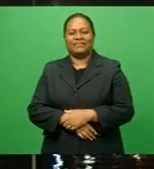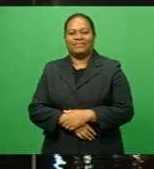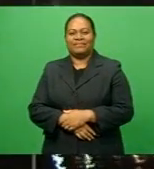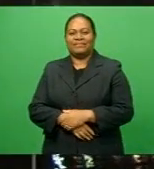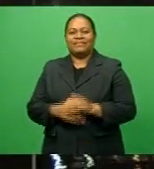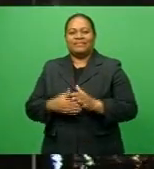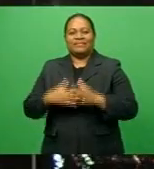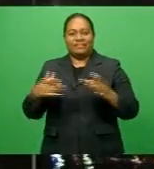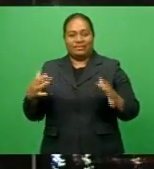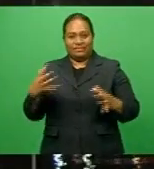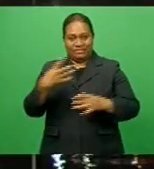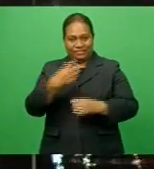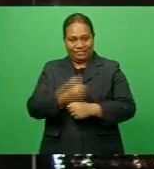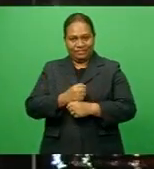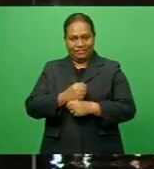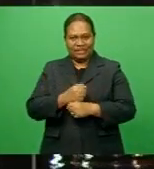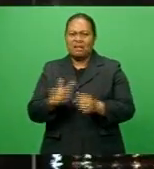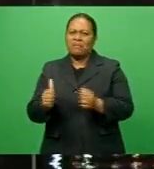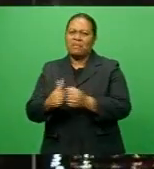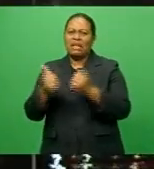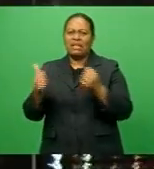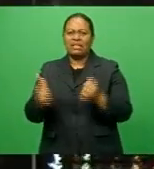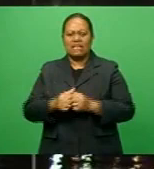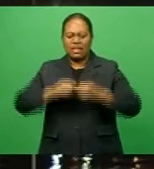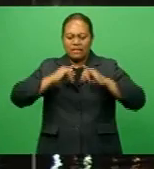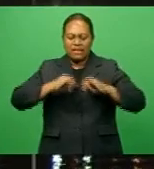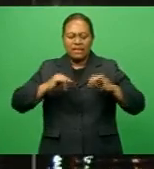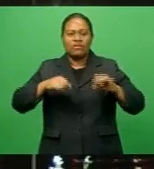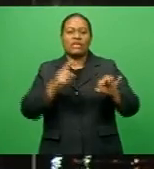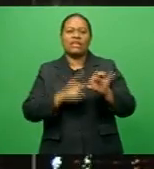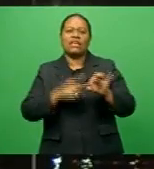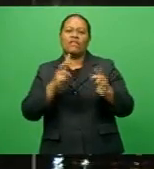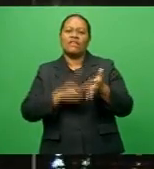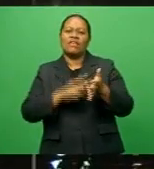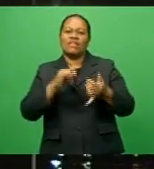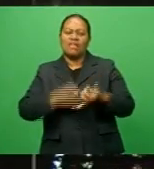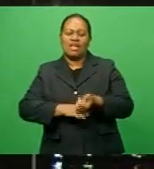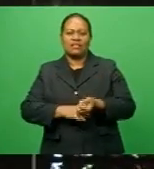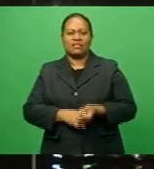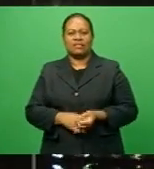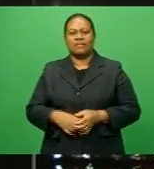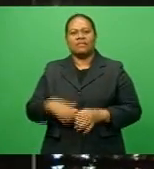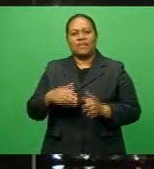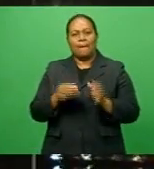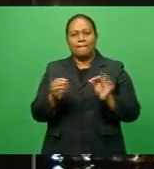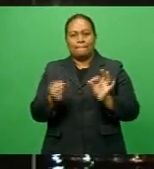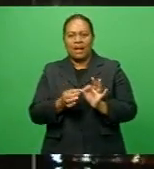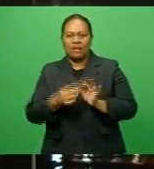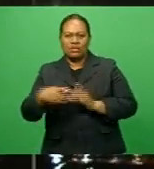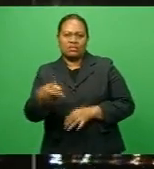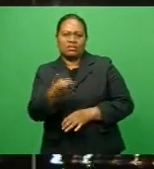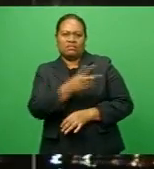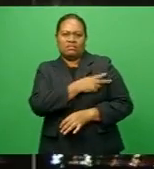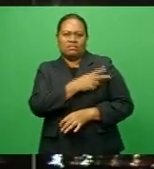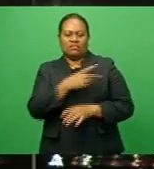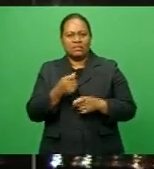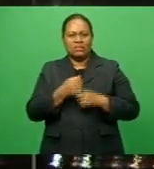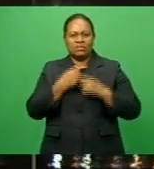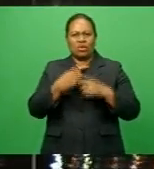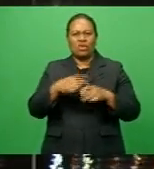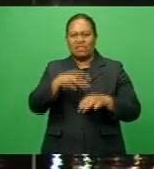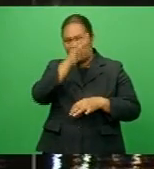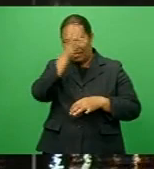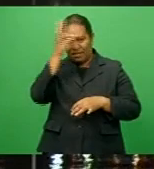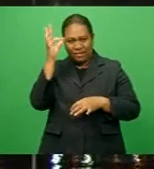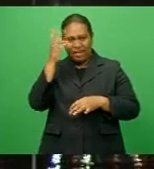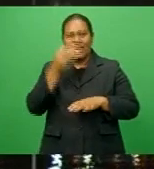Recapping the main stories for tonight, multiple investigations at QVS for alleged torture. Biosecurity on guard against swine fever.